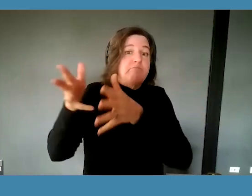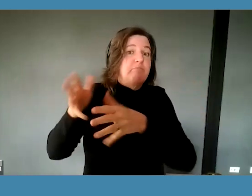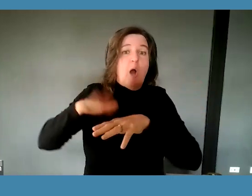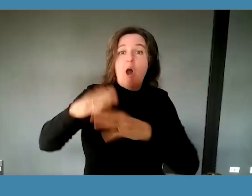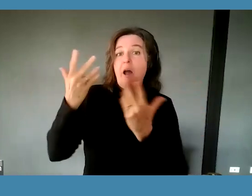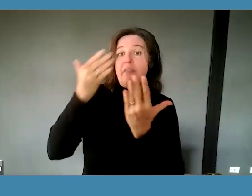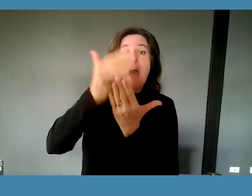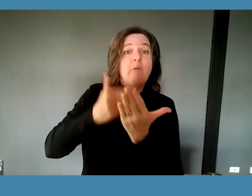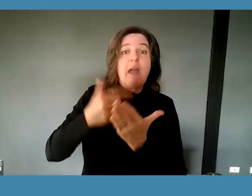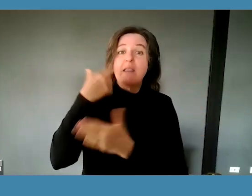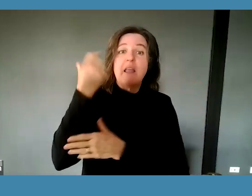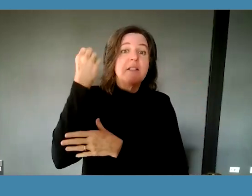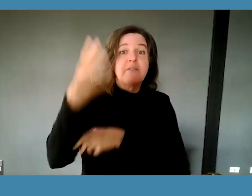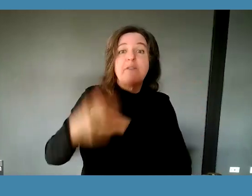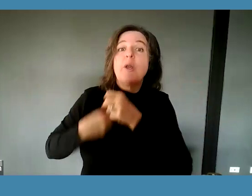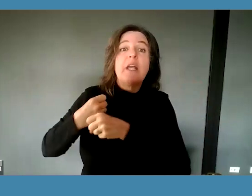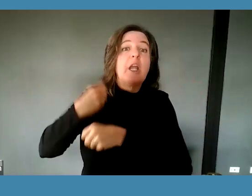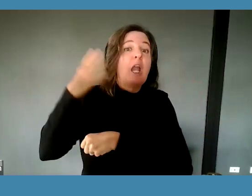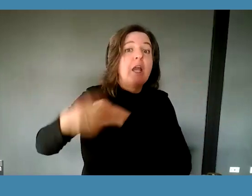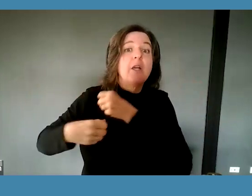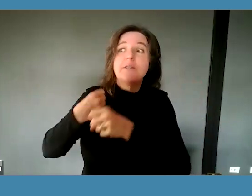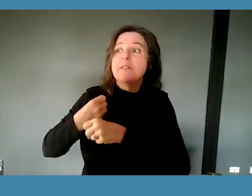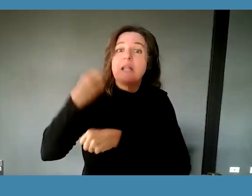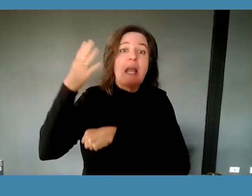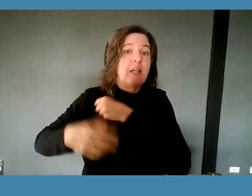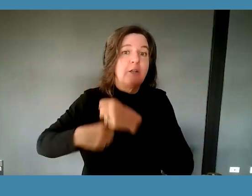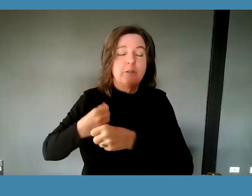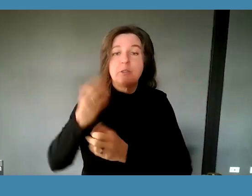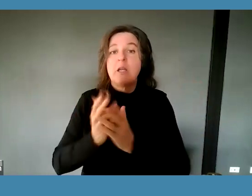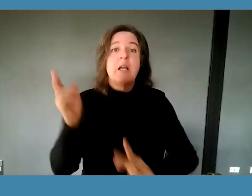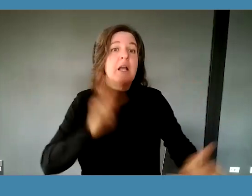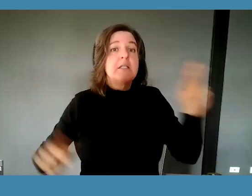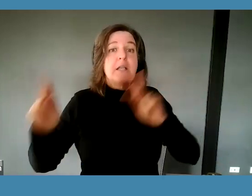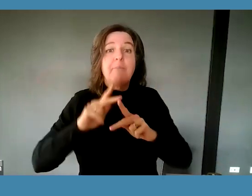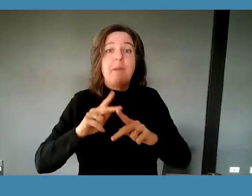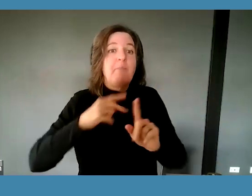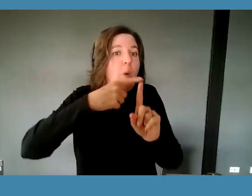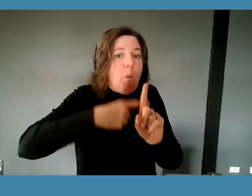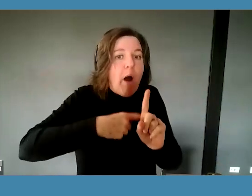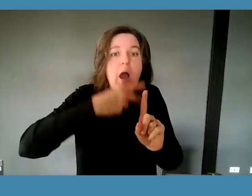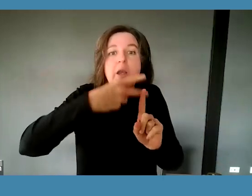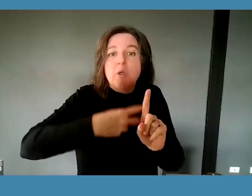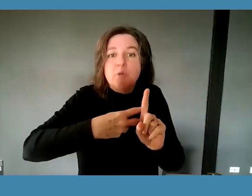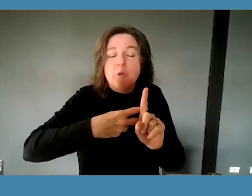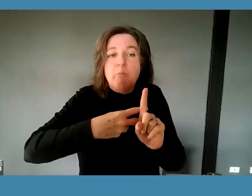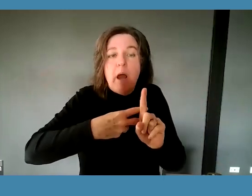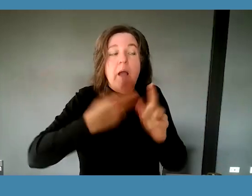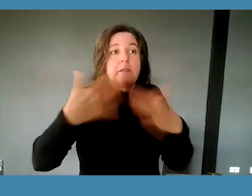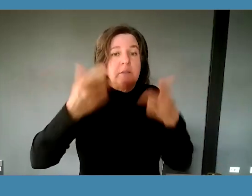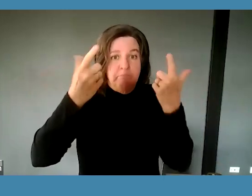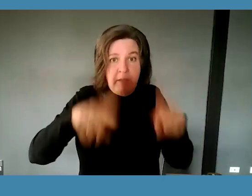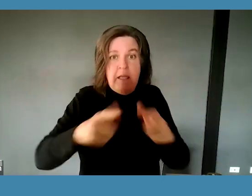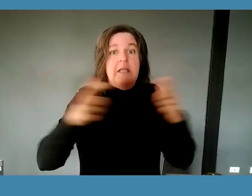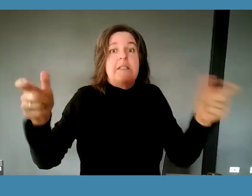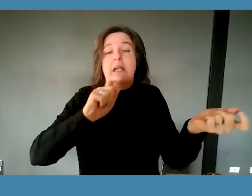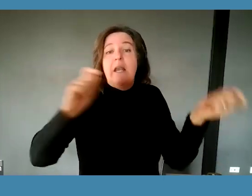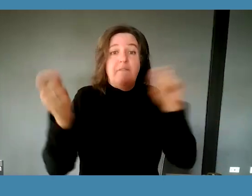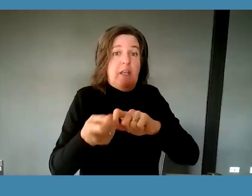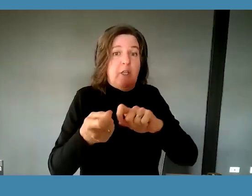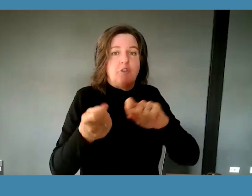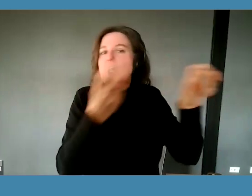Some people are on the wait list for, you know, a month or two, and then they have a significant change and they go right onto the